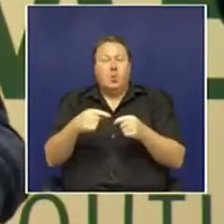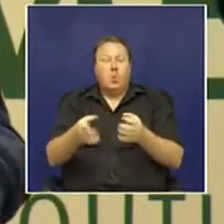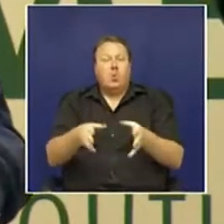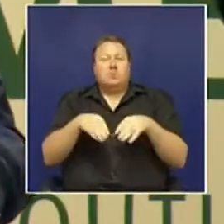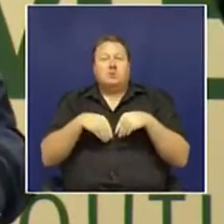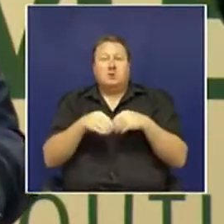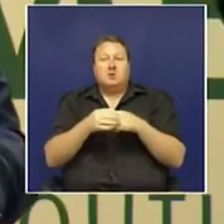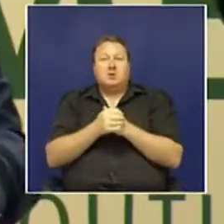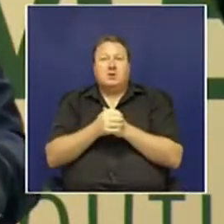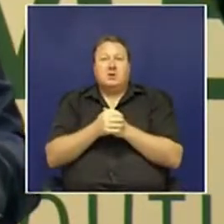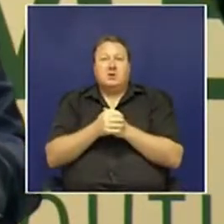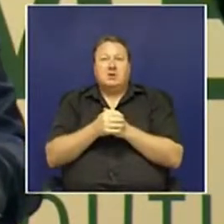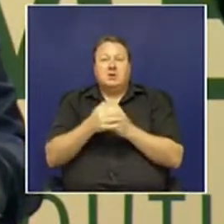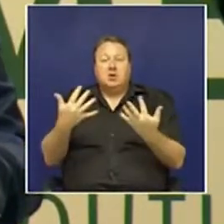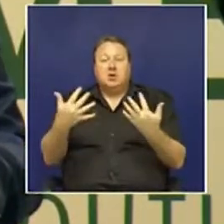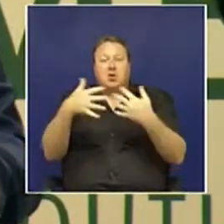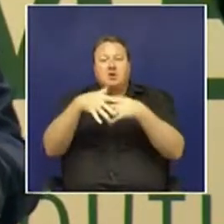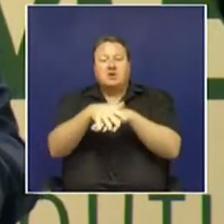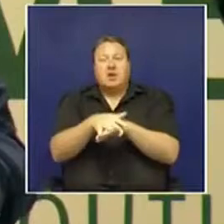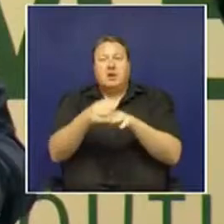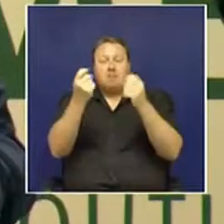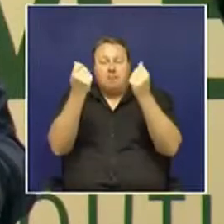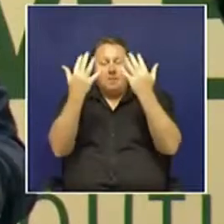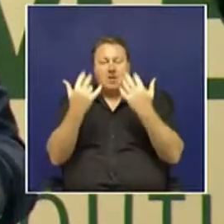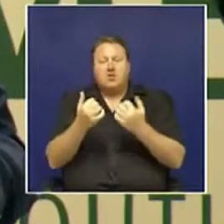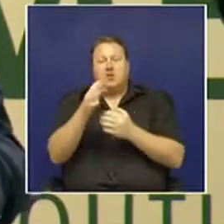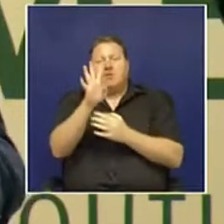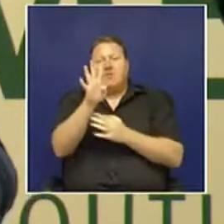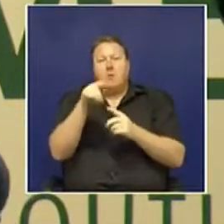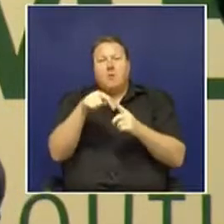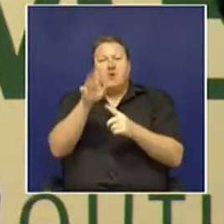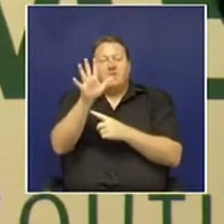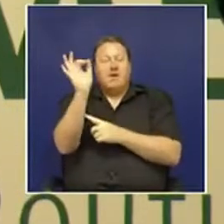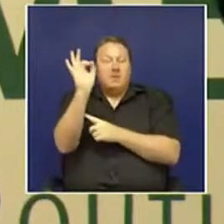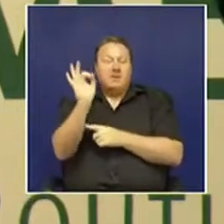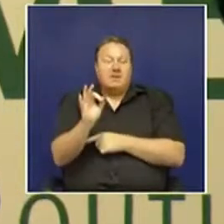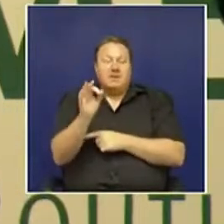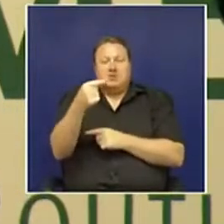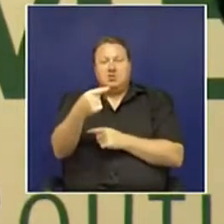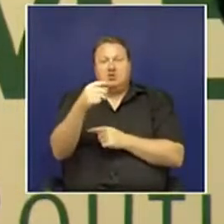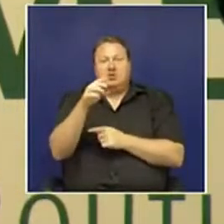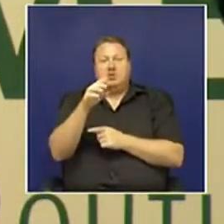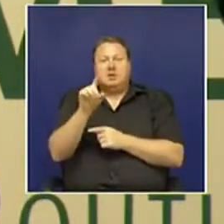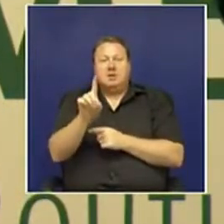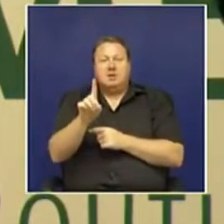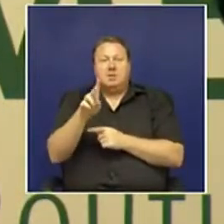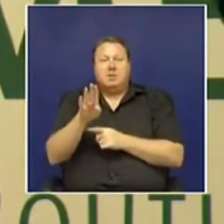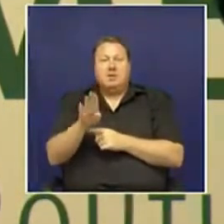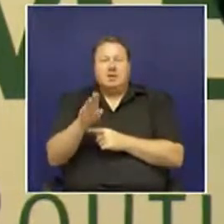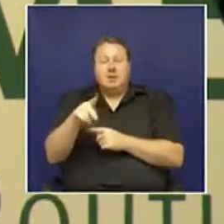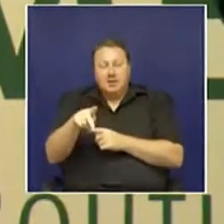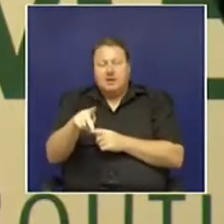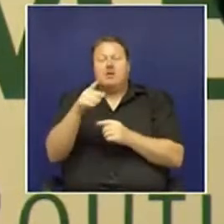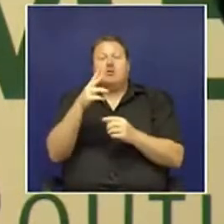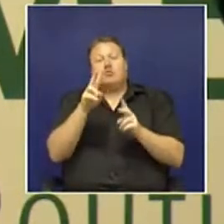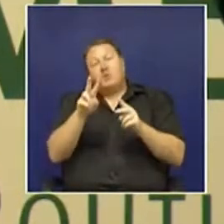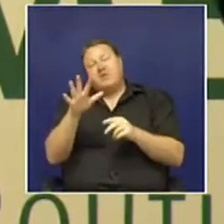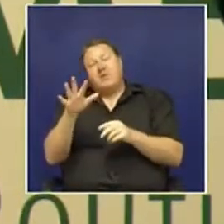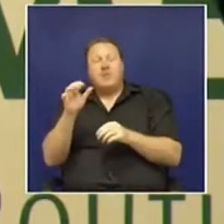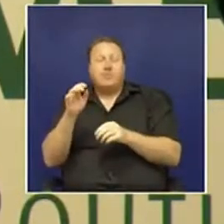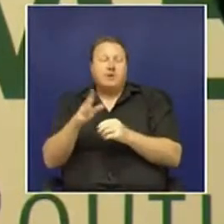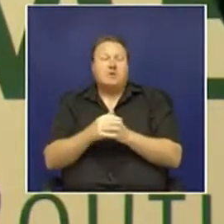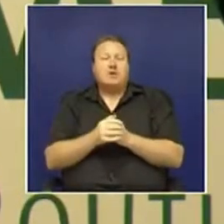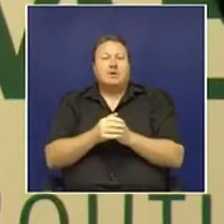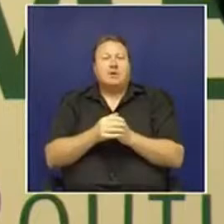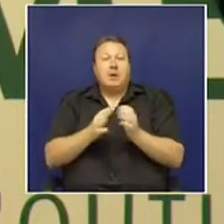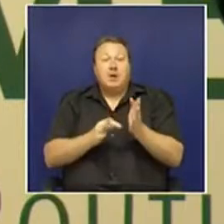budget deficit has narrowed to 4.5% of GDP for 25-26, an improvement from